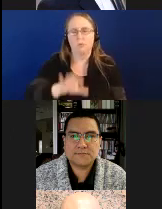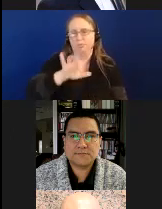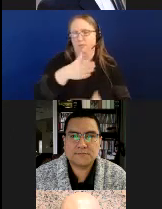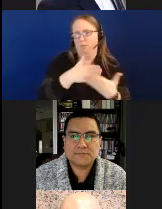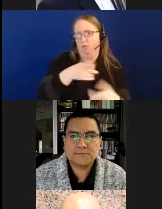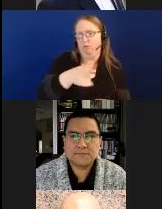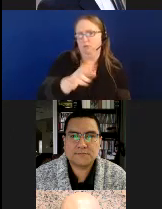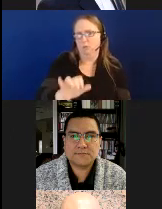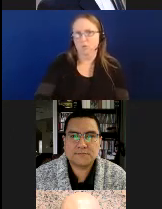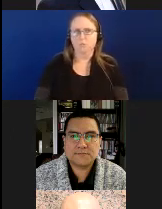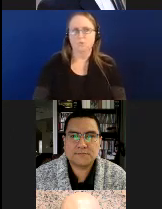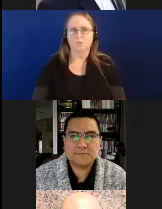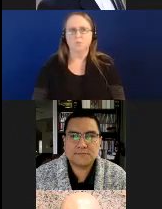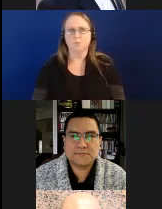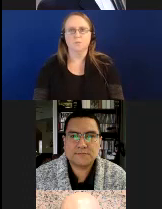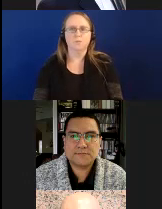well.